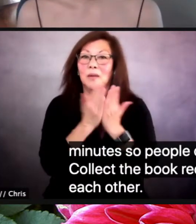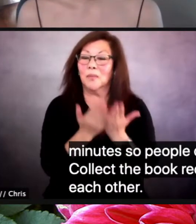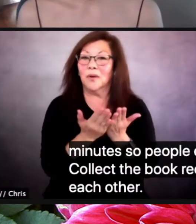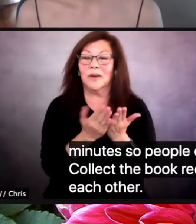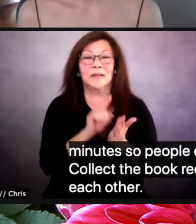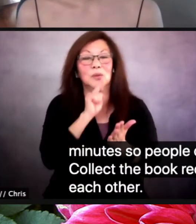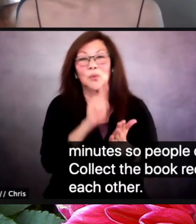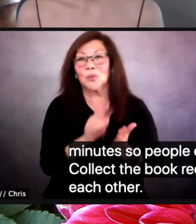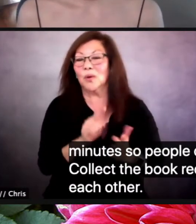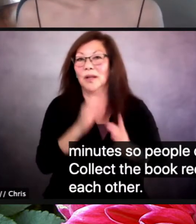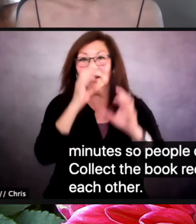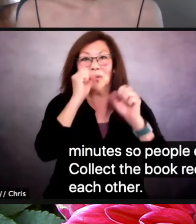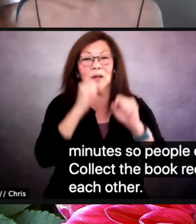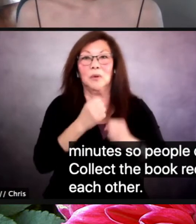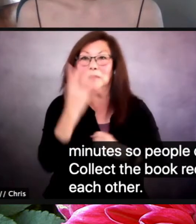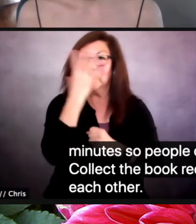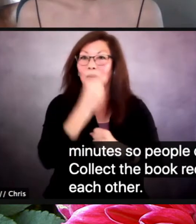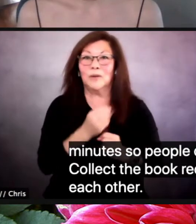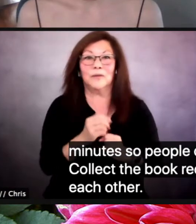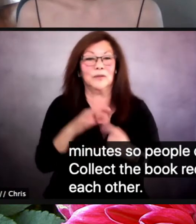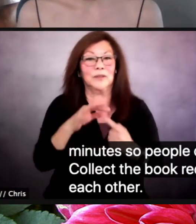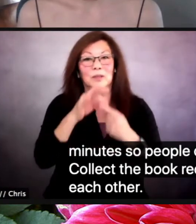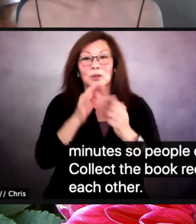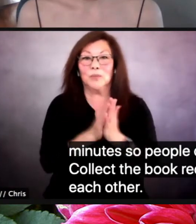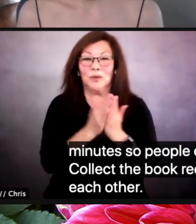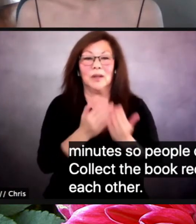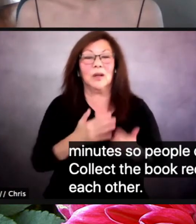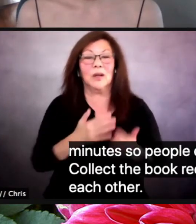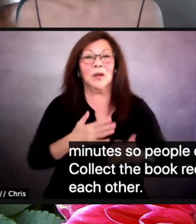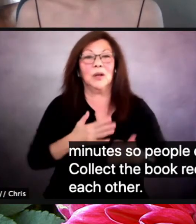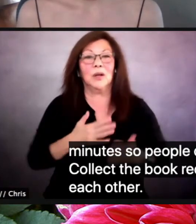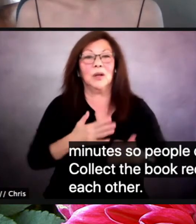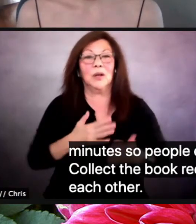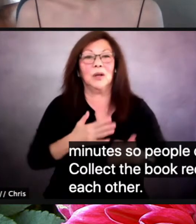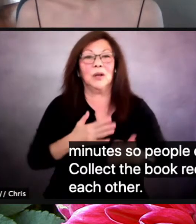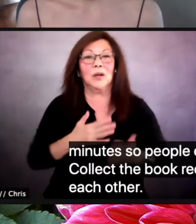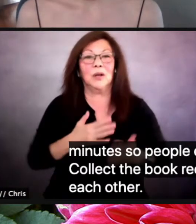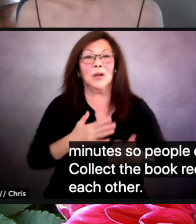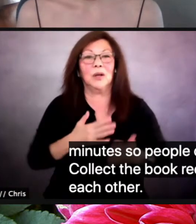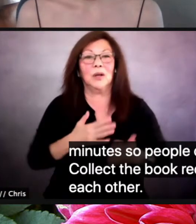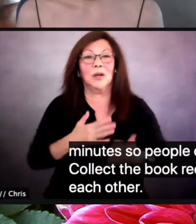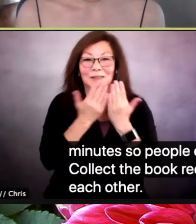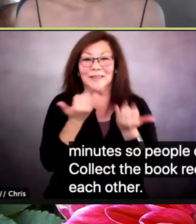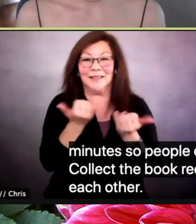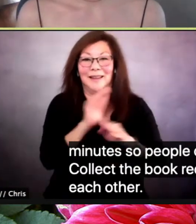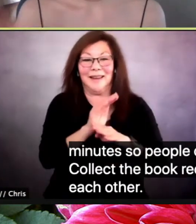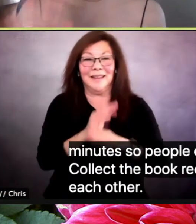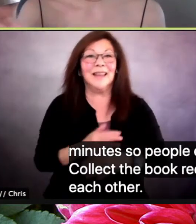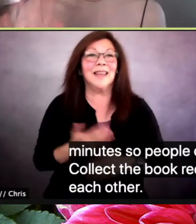an incredibly beautiful and special book, and we're really glad to be celebrating it tonight. Thank you